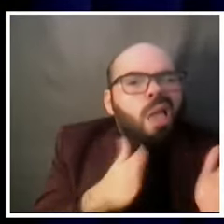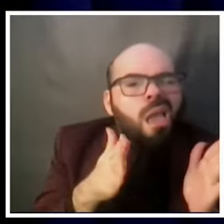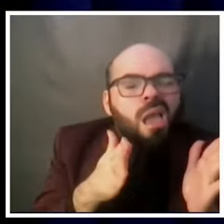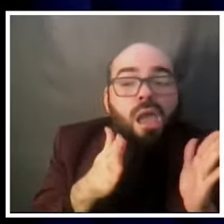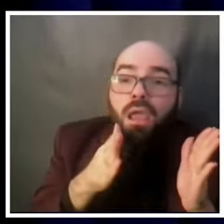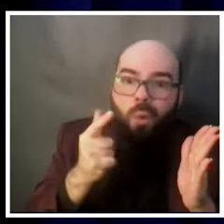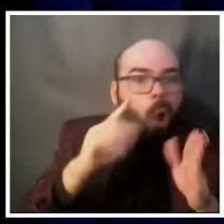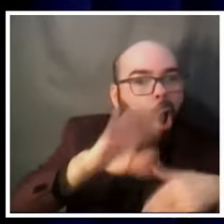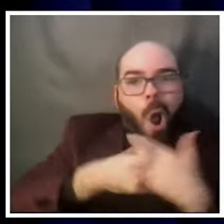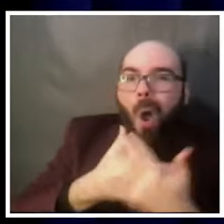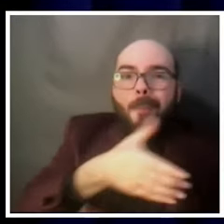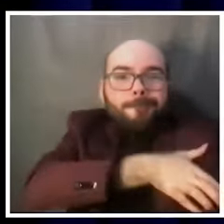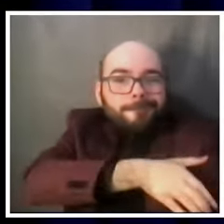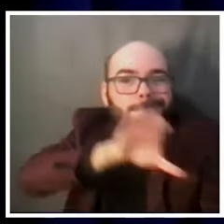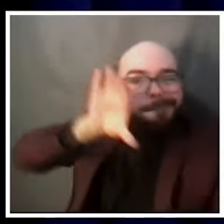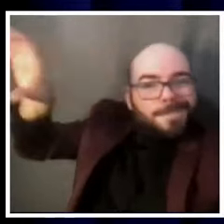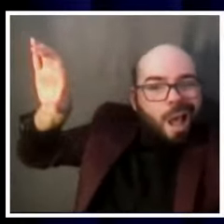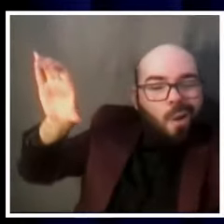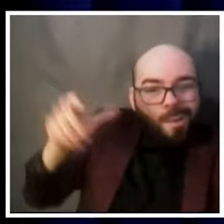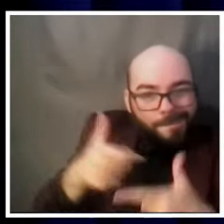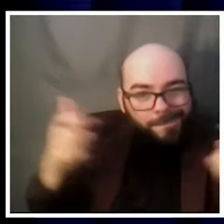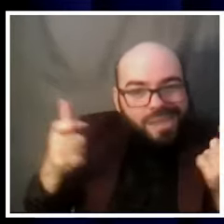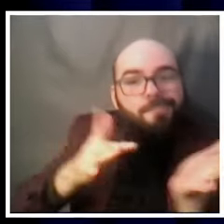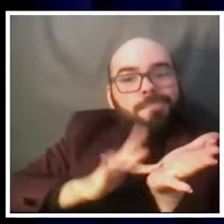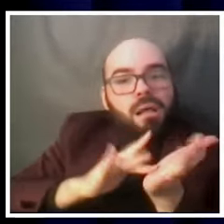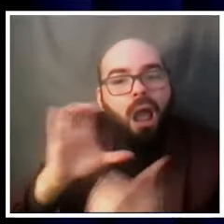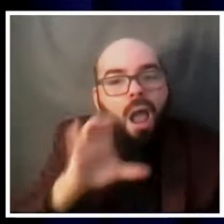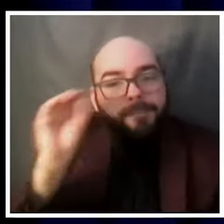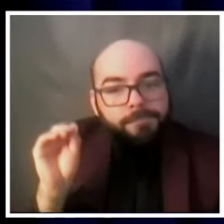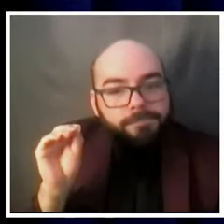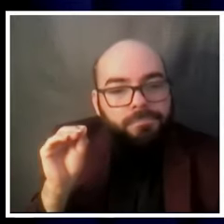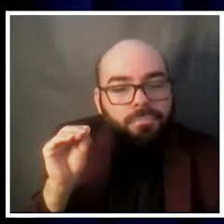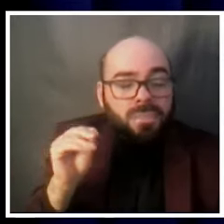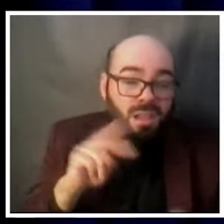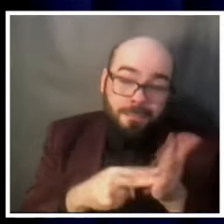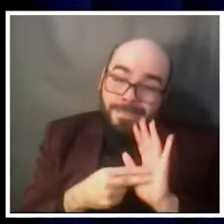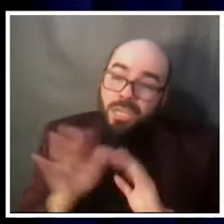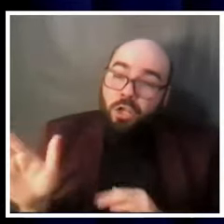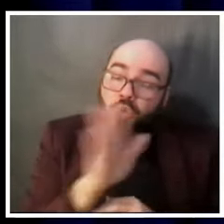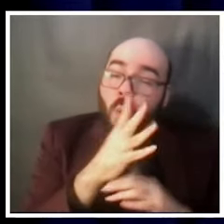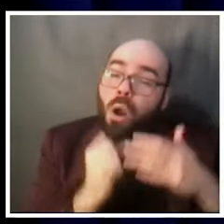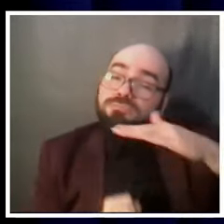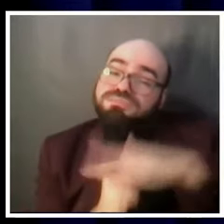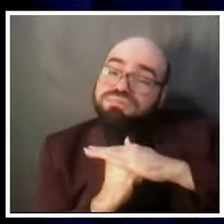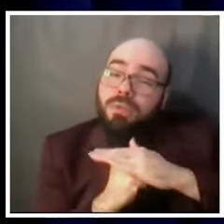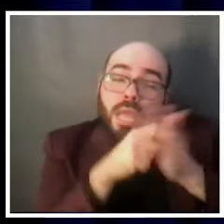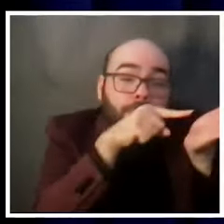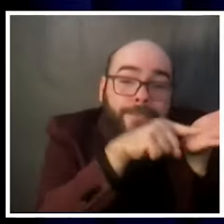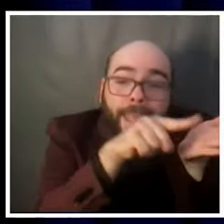power to charge again whatever you want, which will also increase the